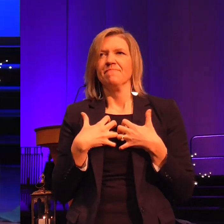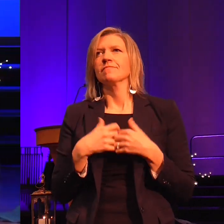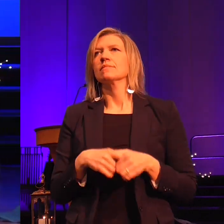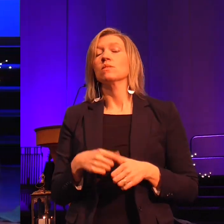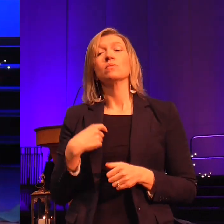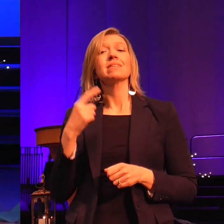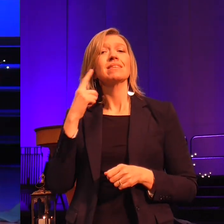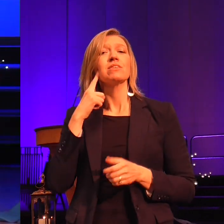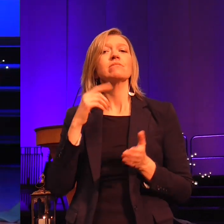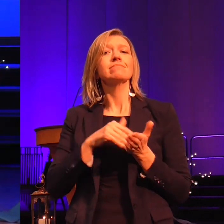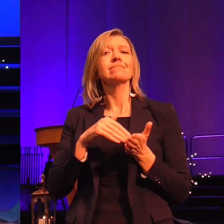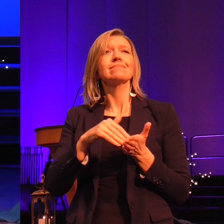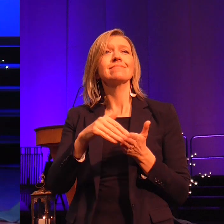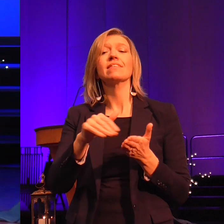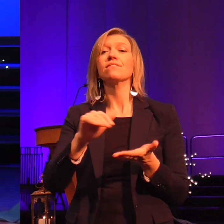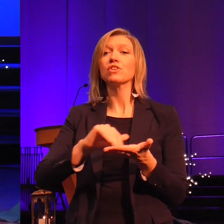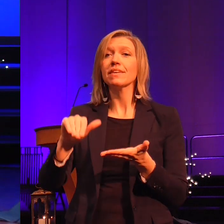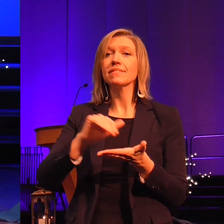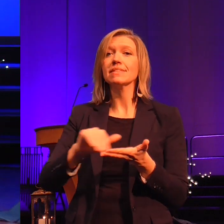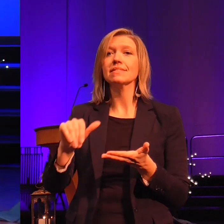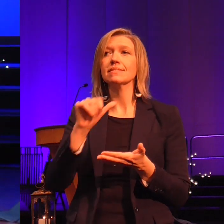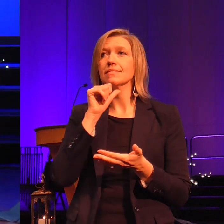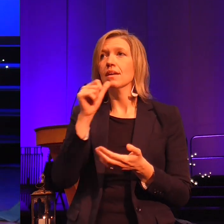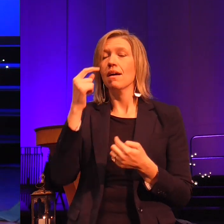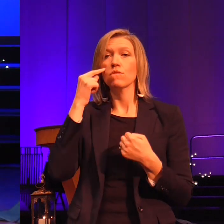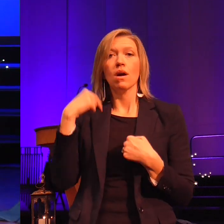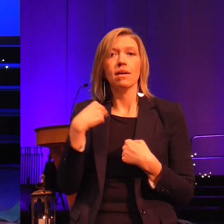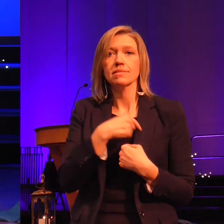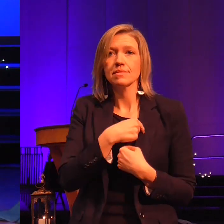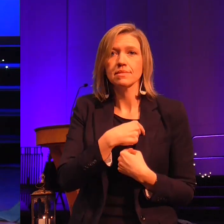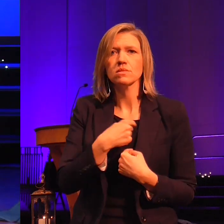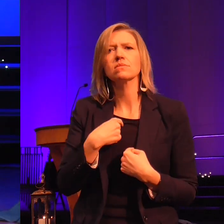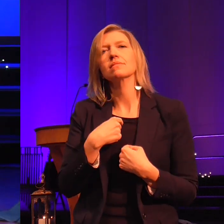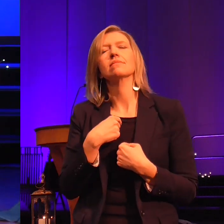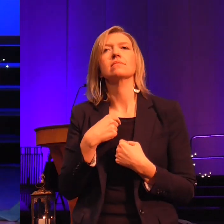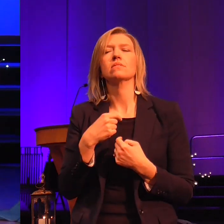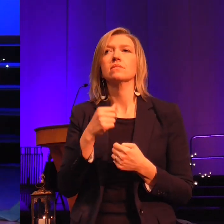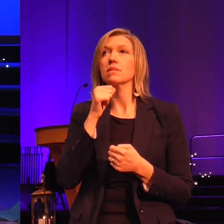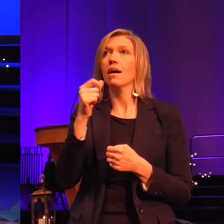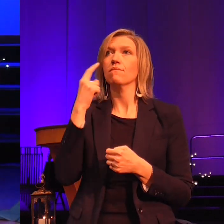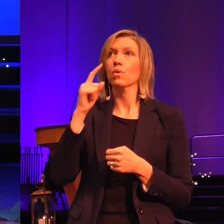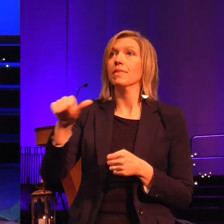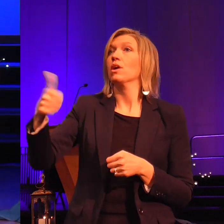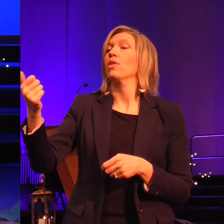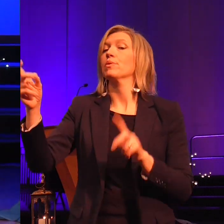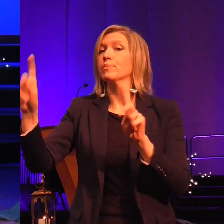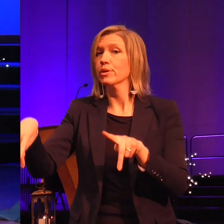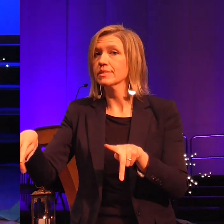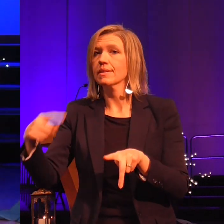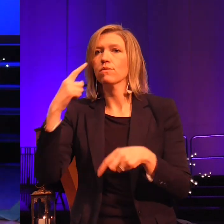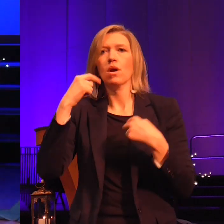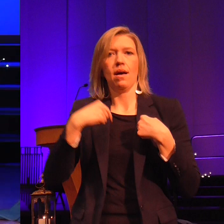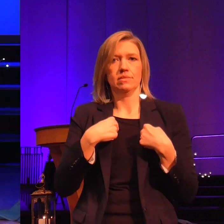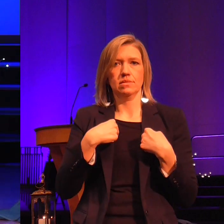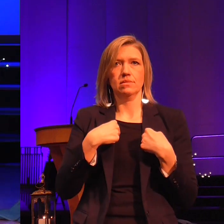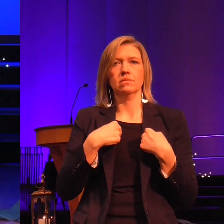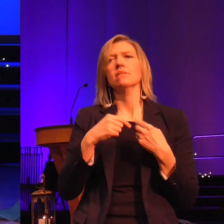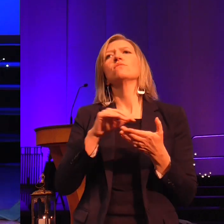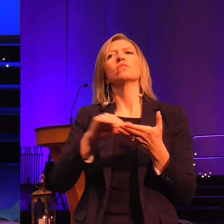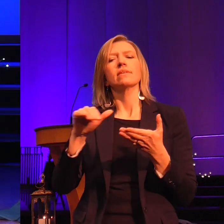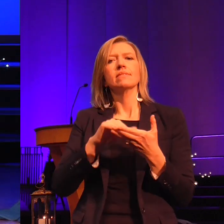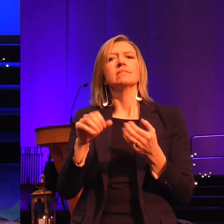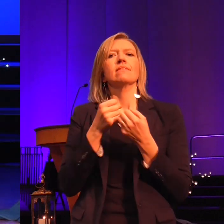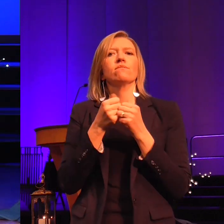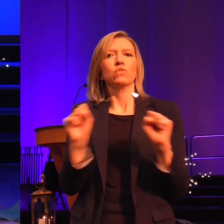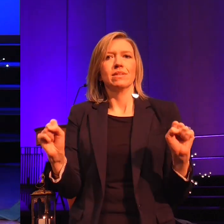that forgiveness is not for us. We heard it in the readings. Or not for the other person, it's for us. That forgiveness